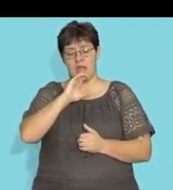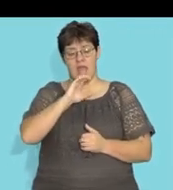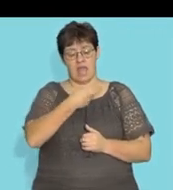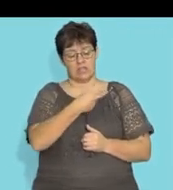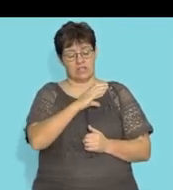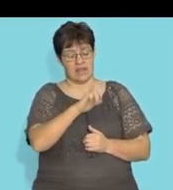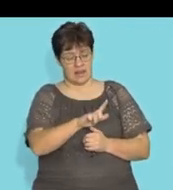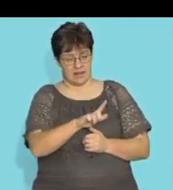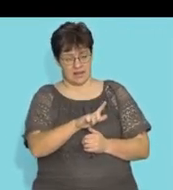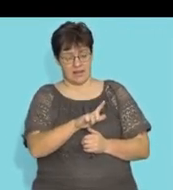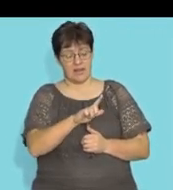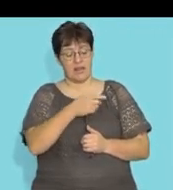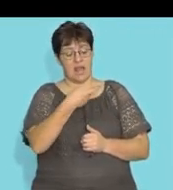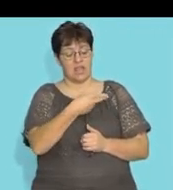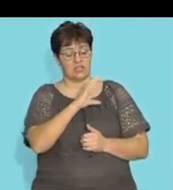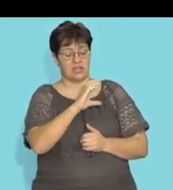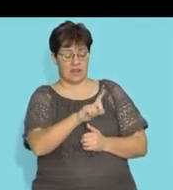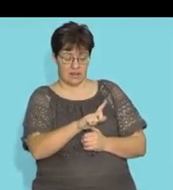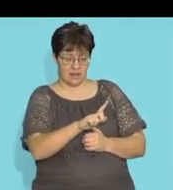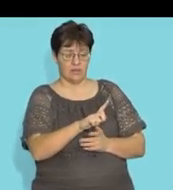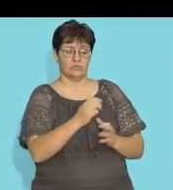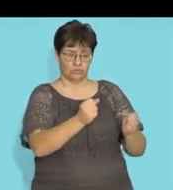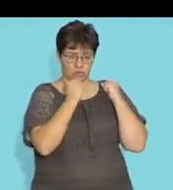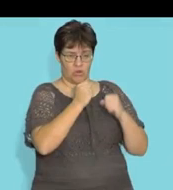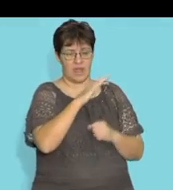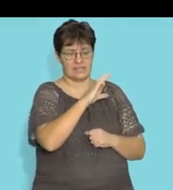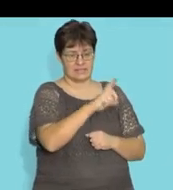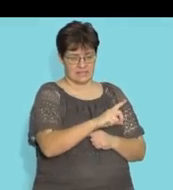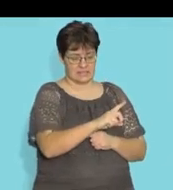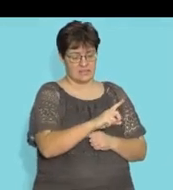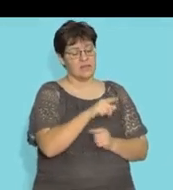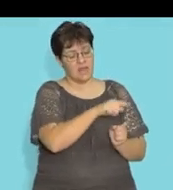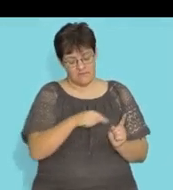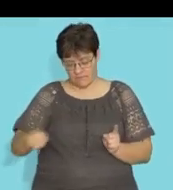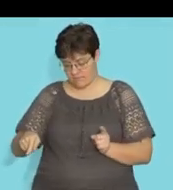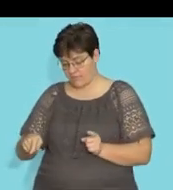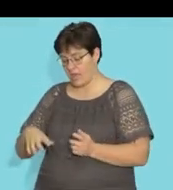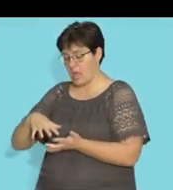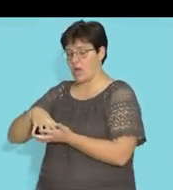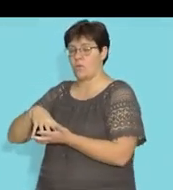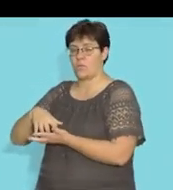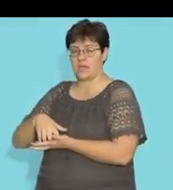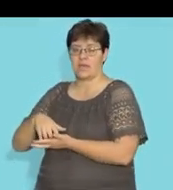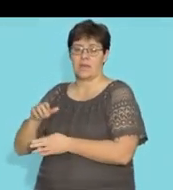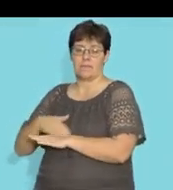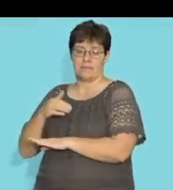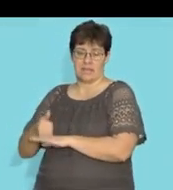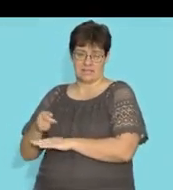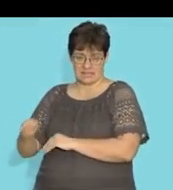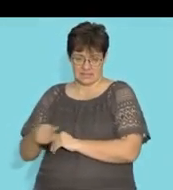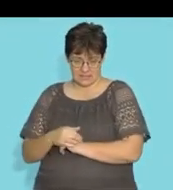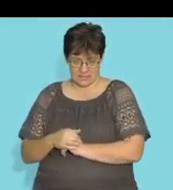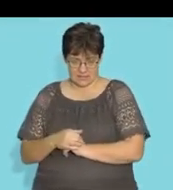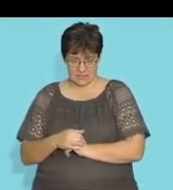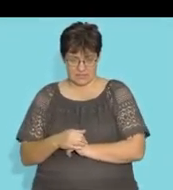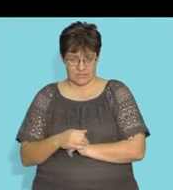at hydrochloric acid is a strong acid. A strong acid will always form a